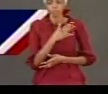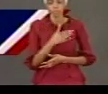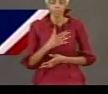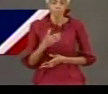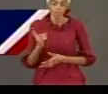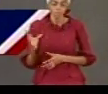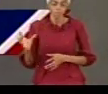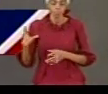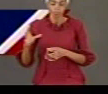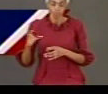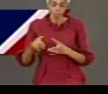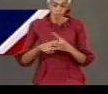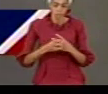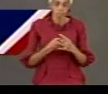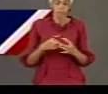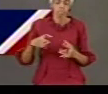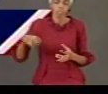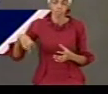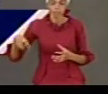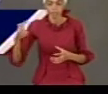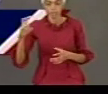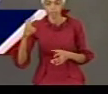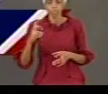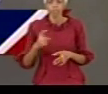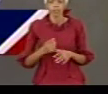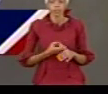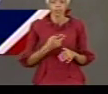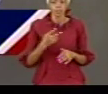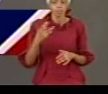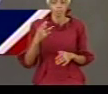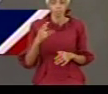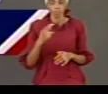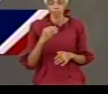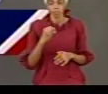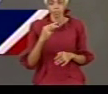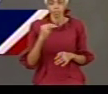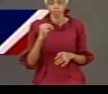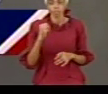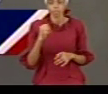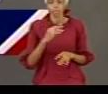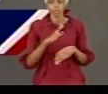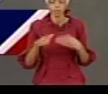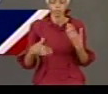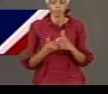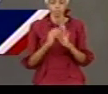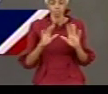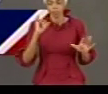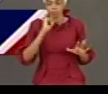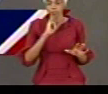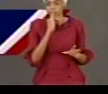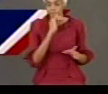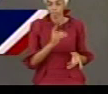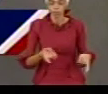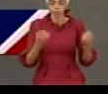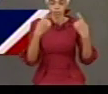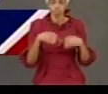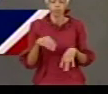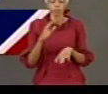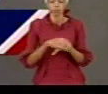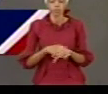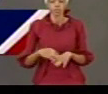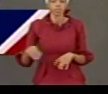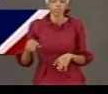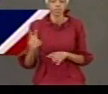their journey from Elim, and all the congregation of the children of Israel came unto the wilderness of Sin, which is between Elim